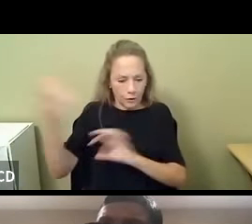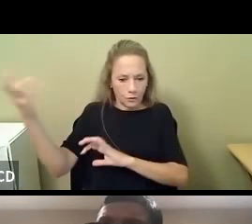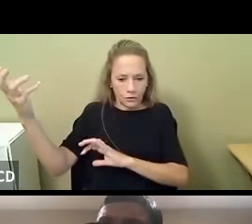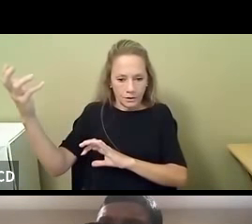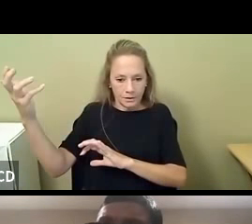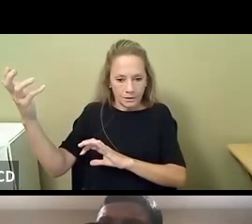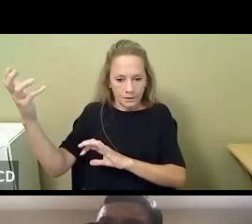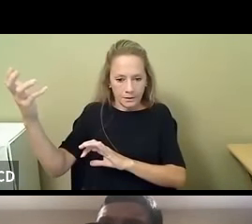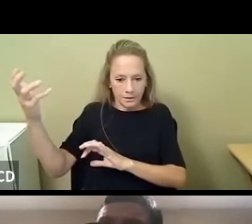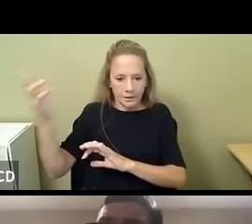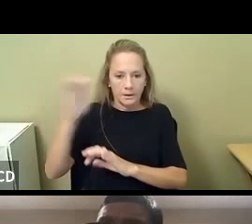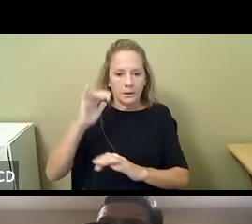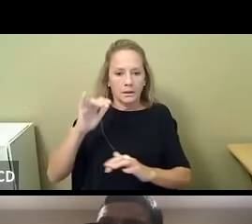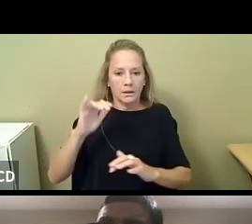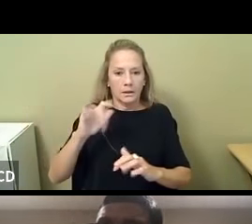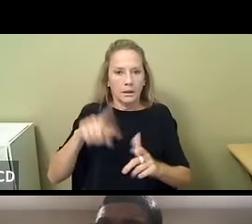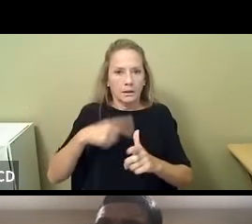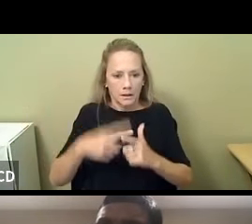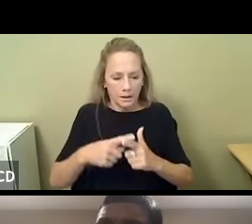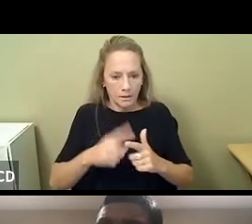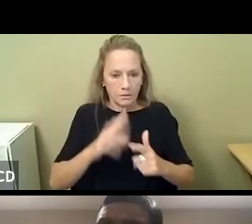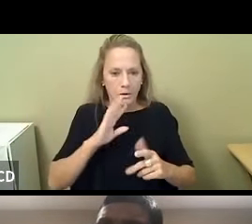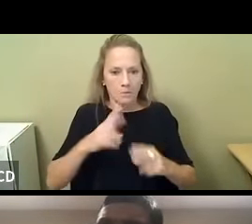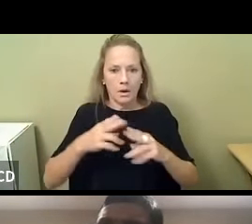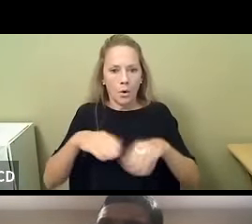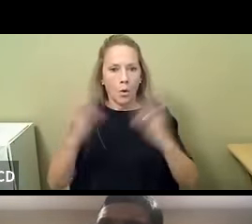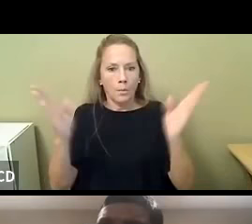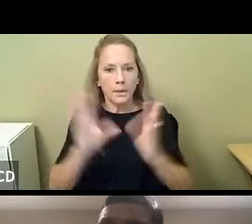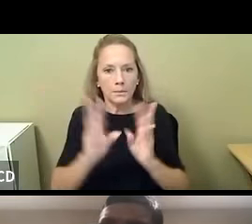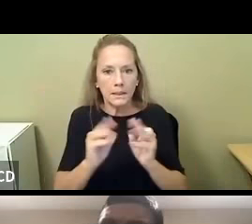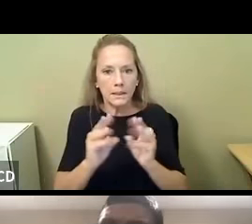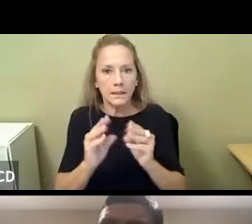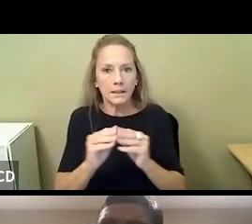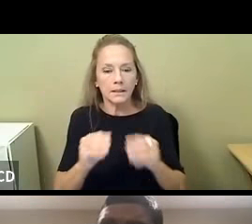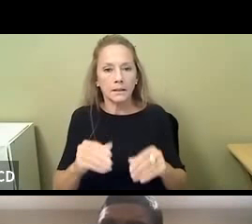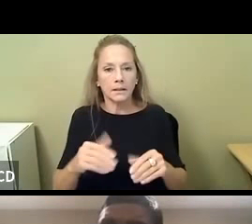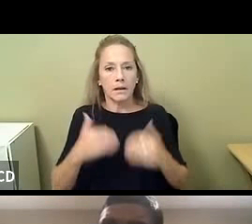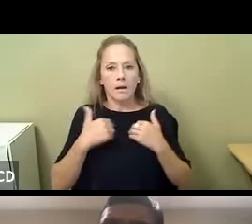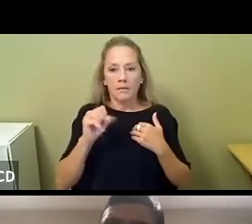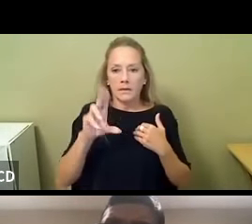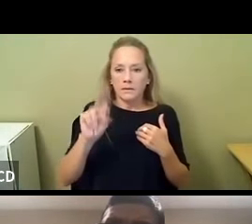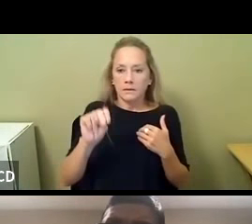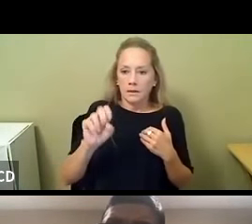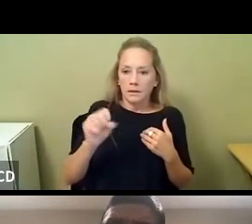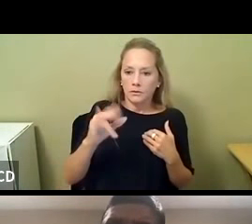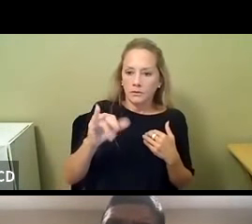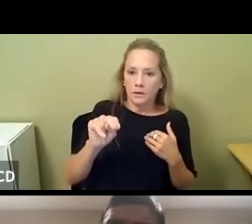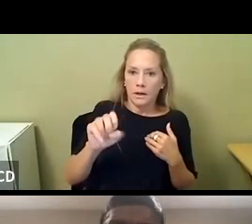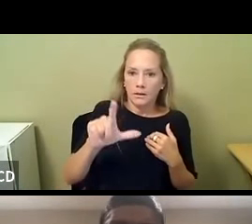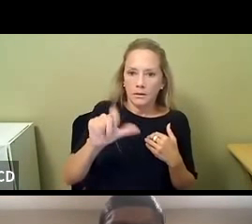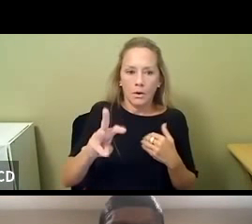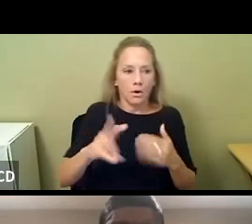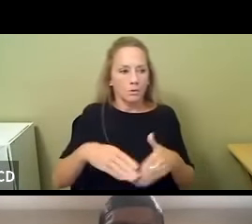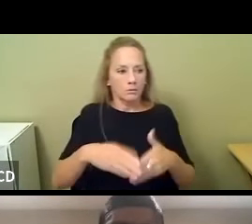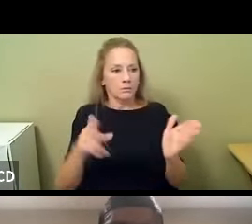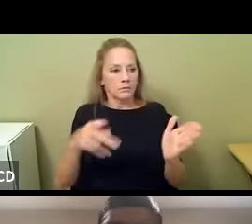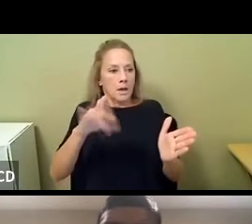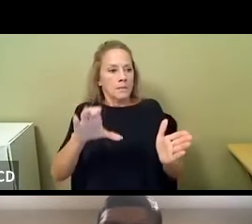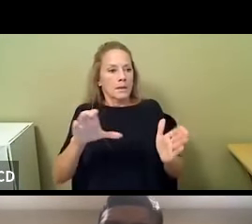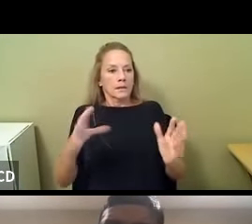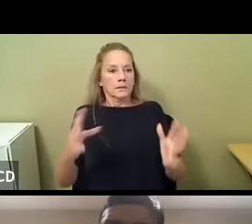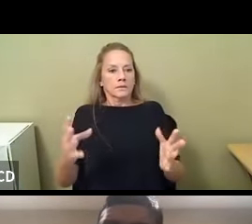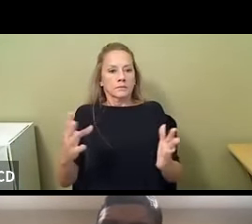that's when we started talking about having these open meetings. That's when we started talking about having the Sunshine Law and public forum and all those